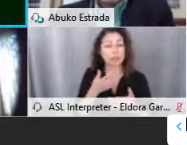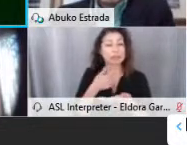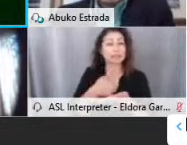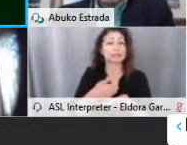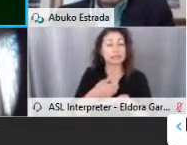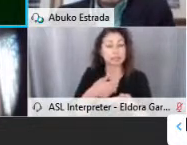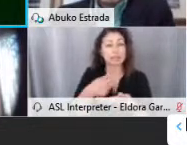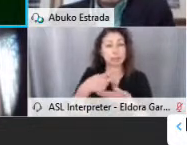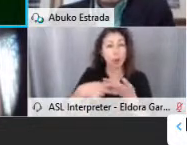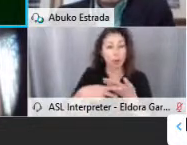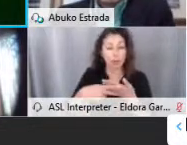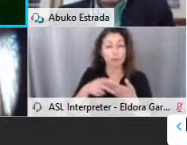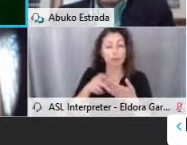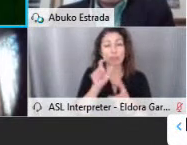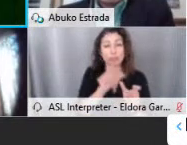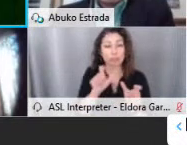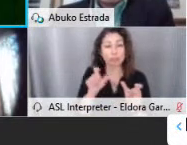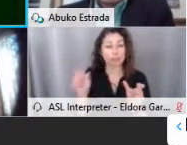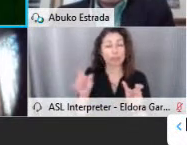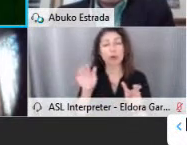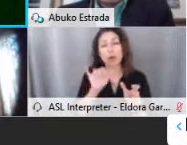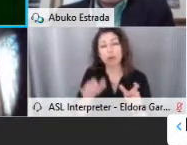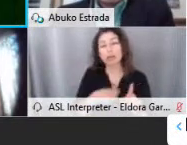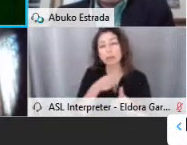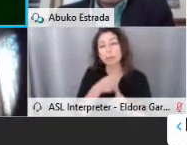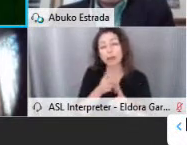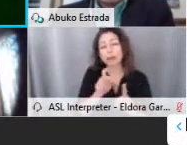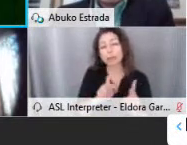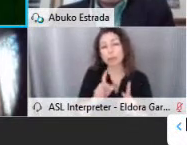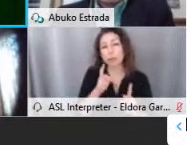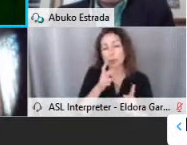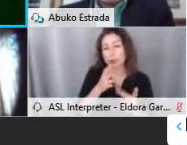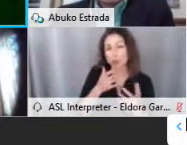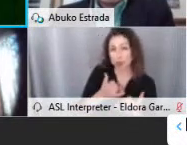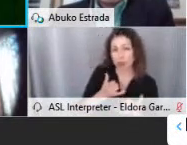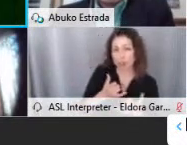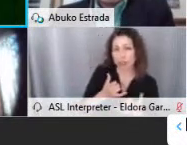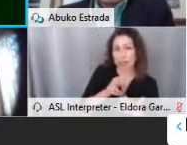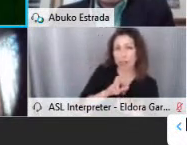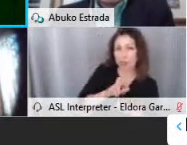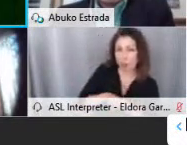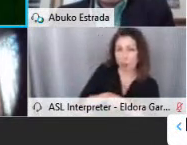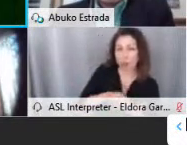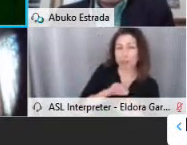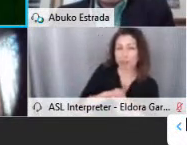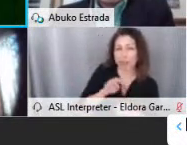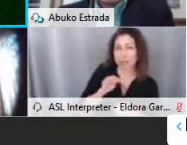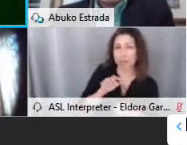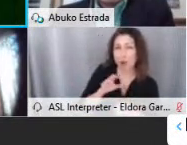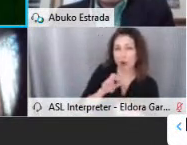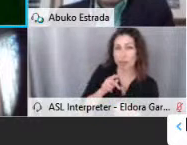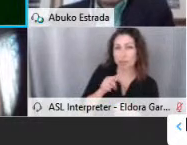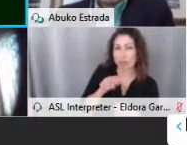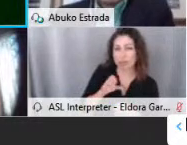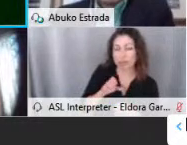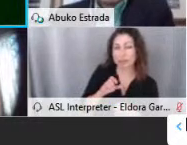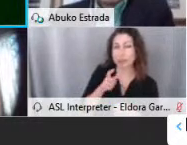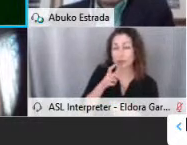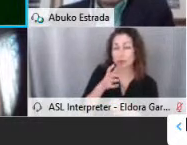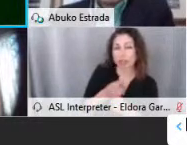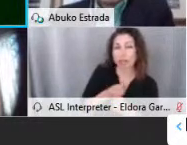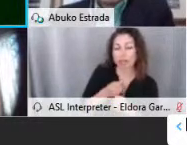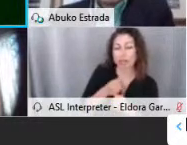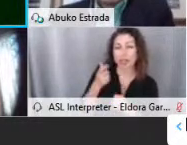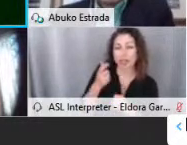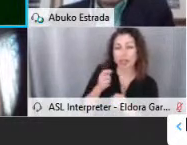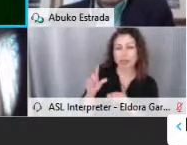program that would also affect the people who are currently enrolled in the marketplace receiving subsidies. And we